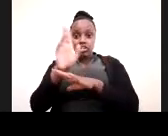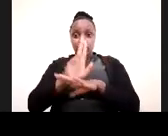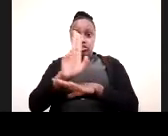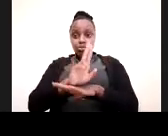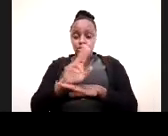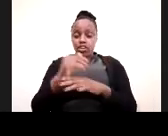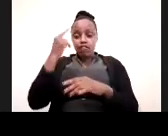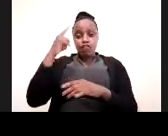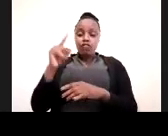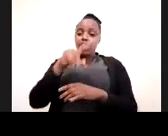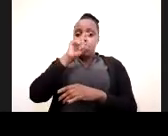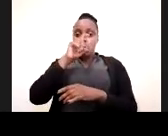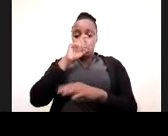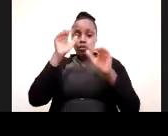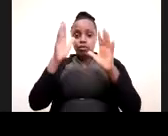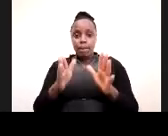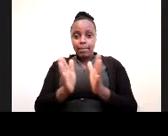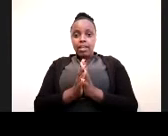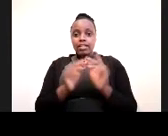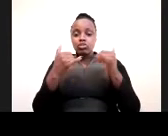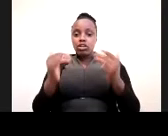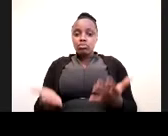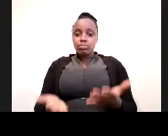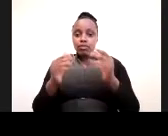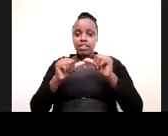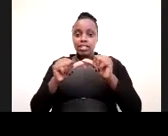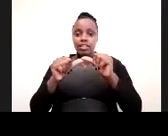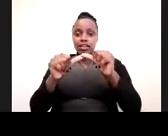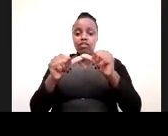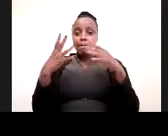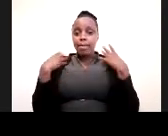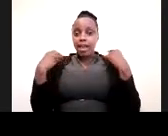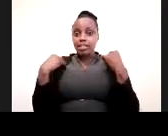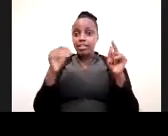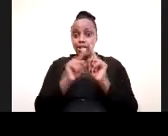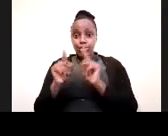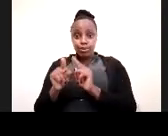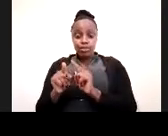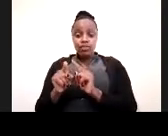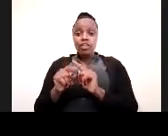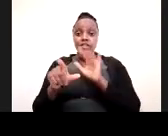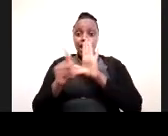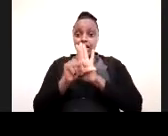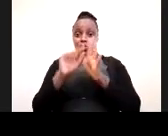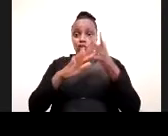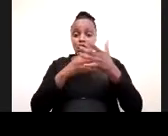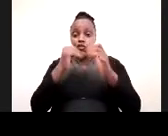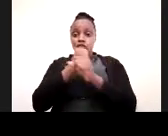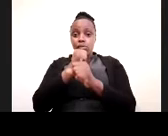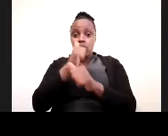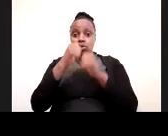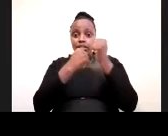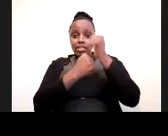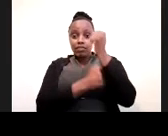farmers, support to boost sustainable practices, and also a legal framework that's supporting this shift